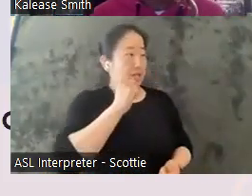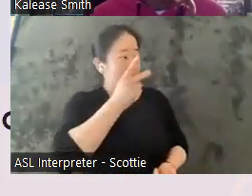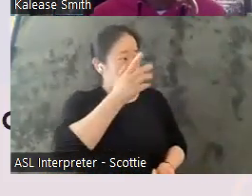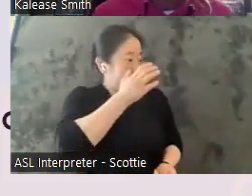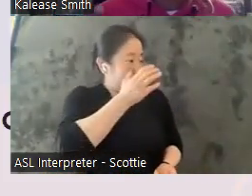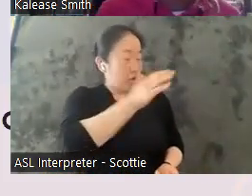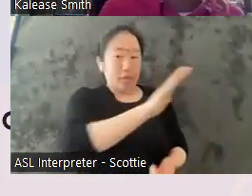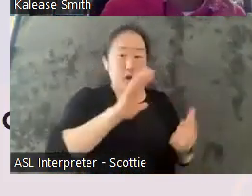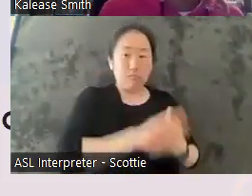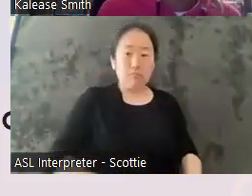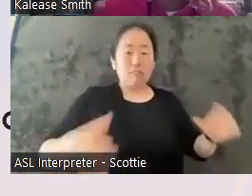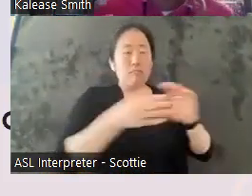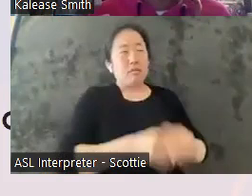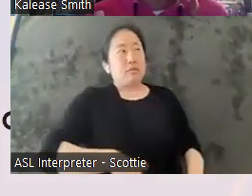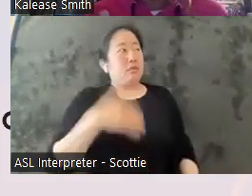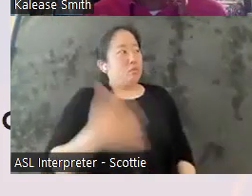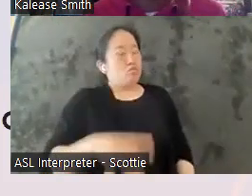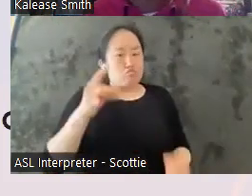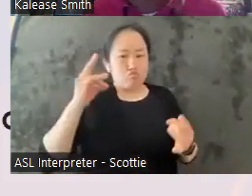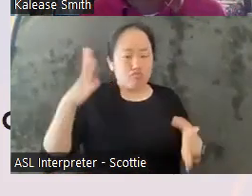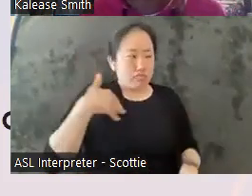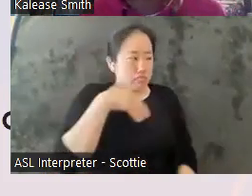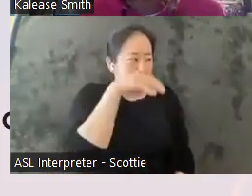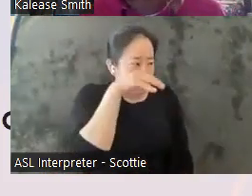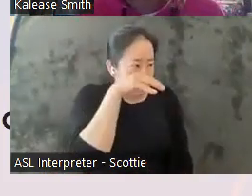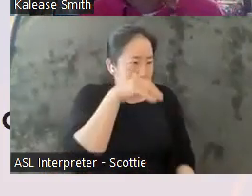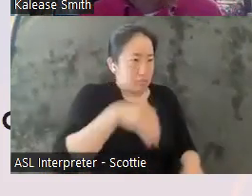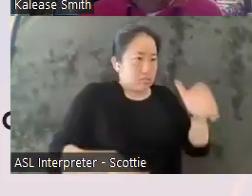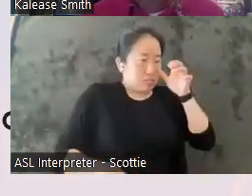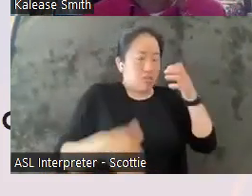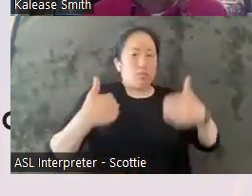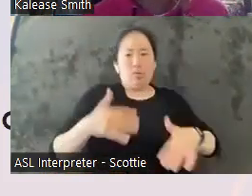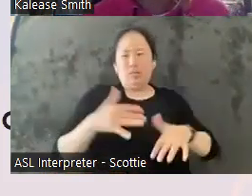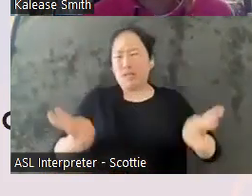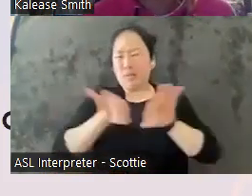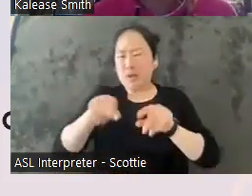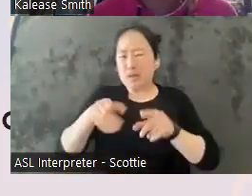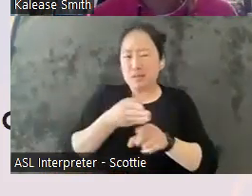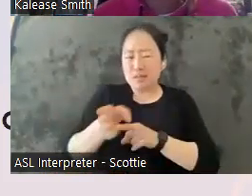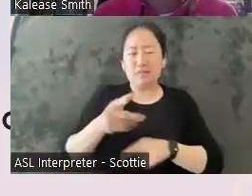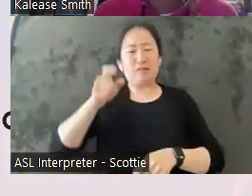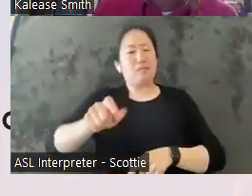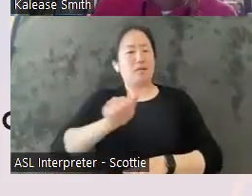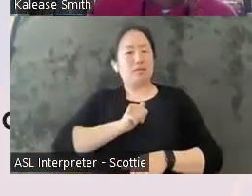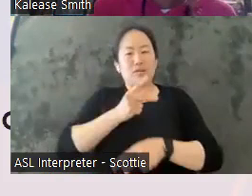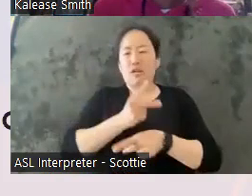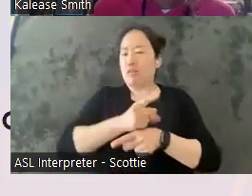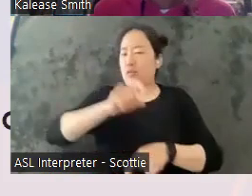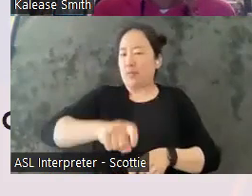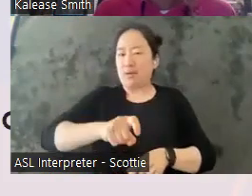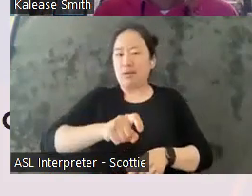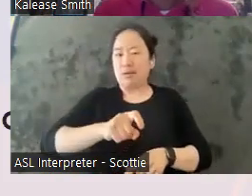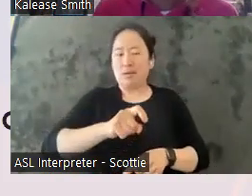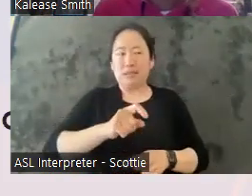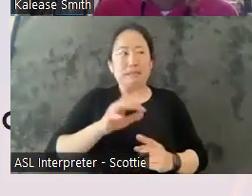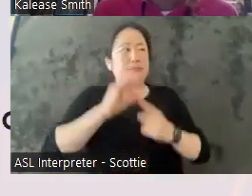in. And like Hunter said, everybody has to practice self-care, especially when you do that direct services, and